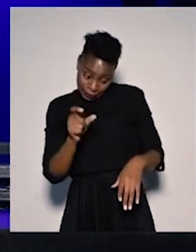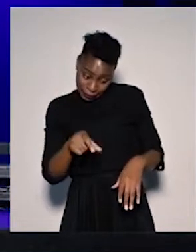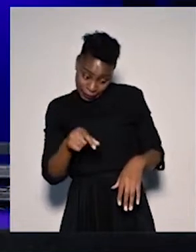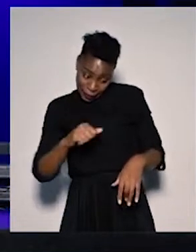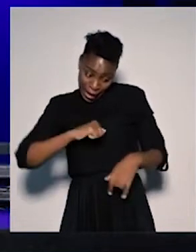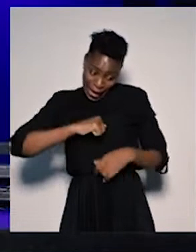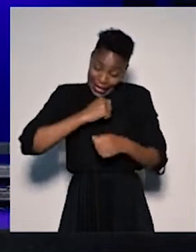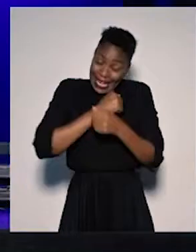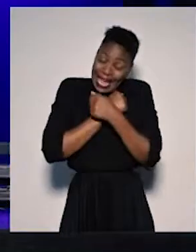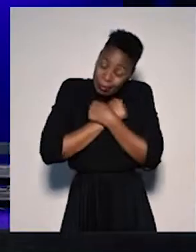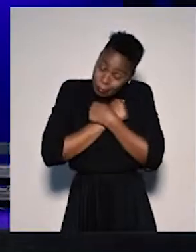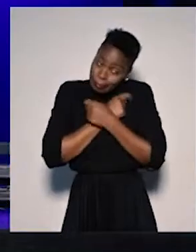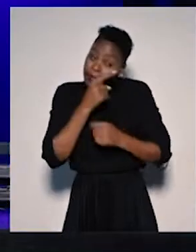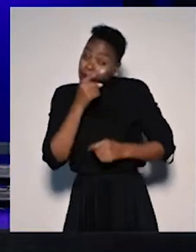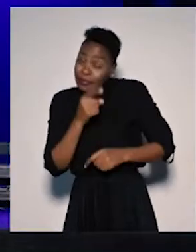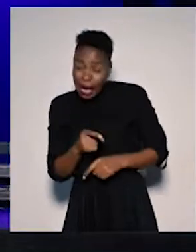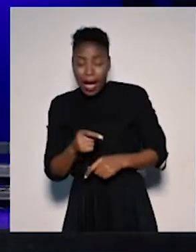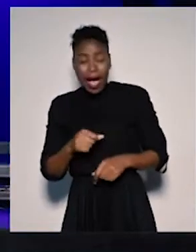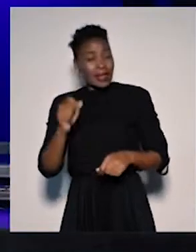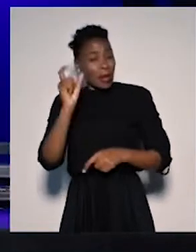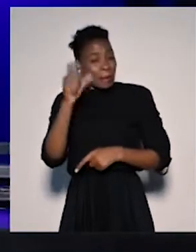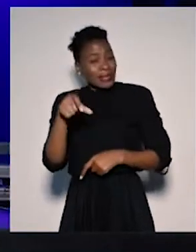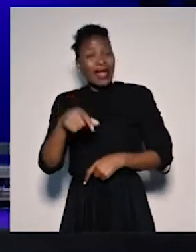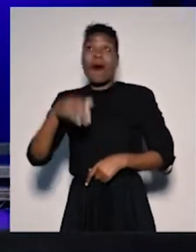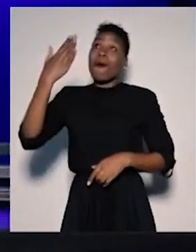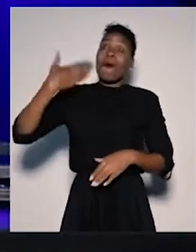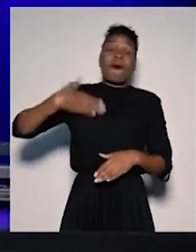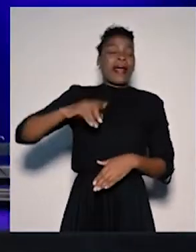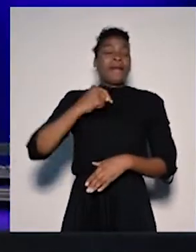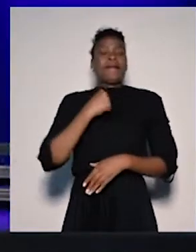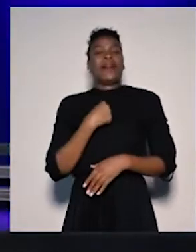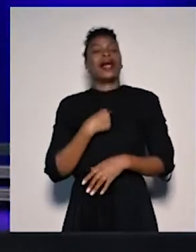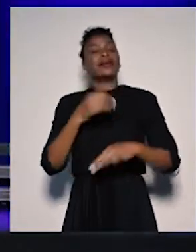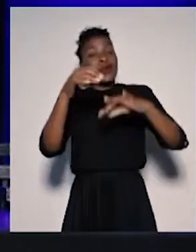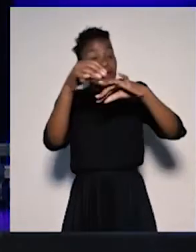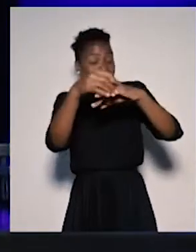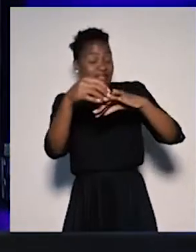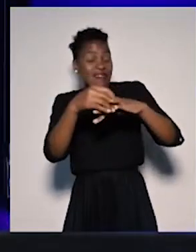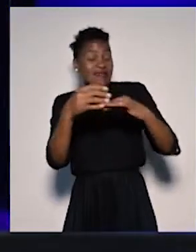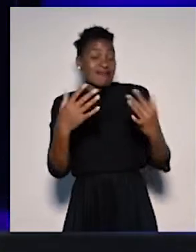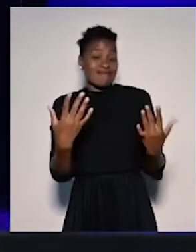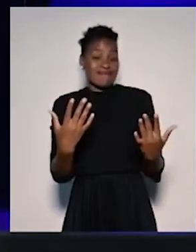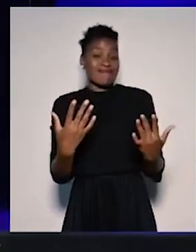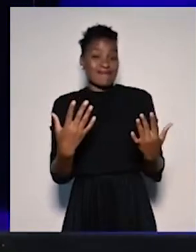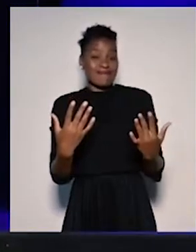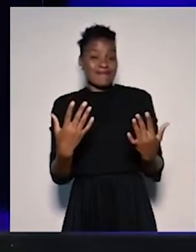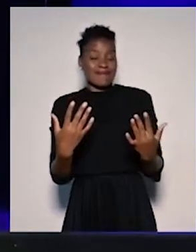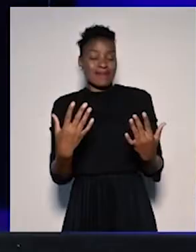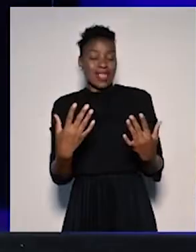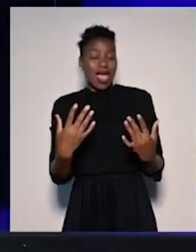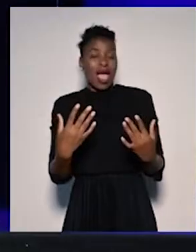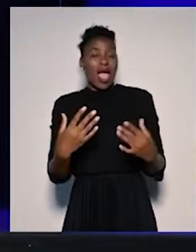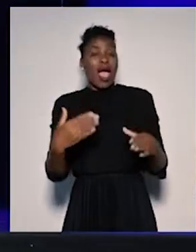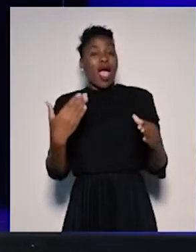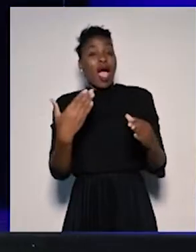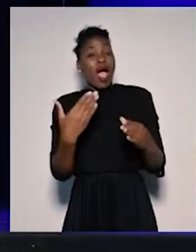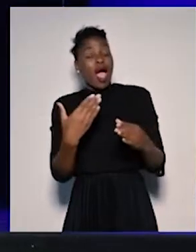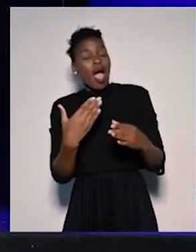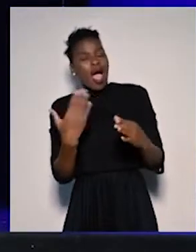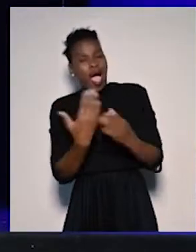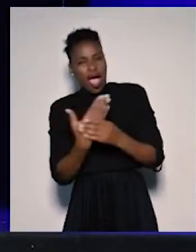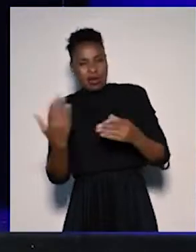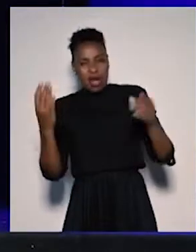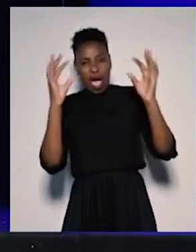is this the person God wants me to marry? Now, in the imperfect will of God, A,